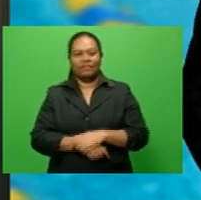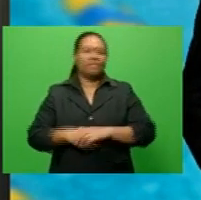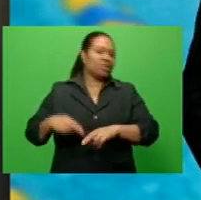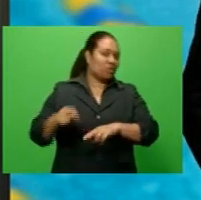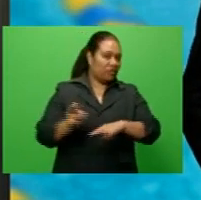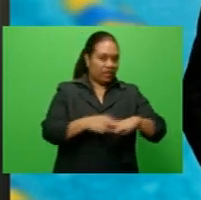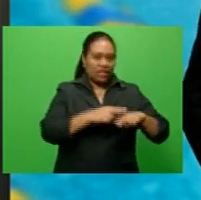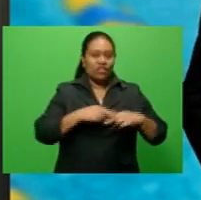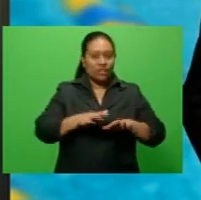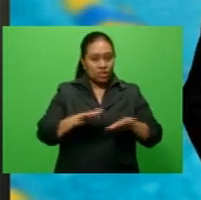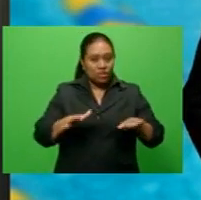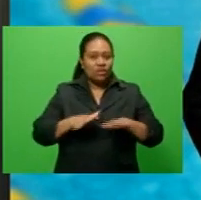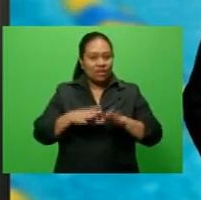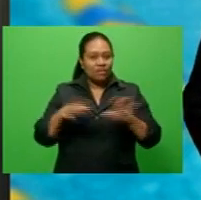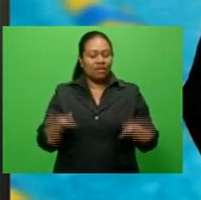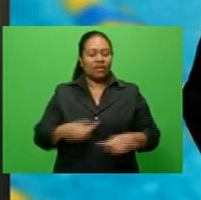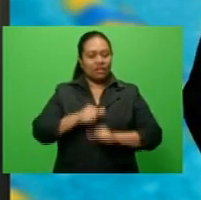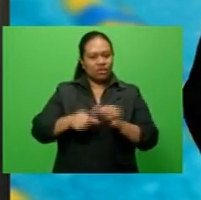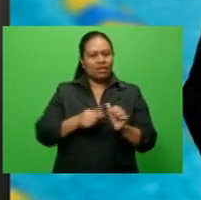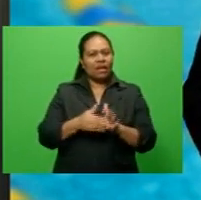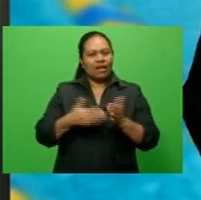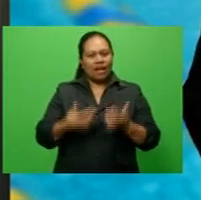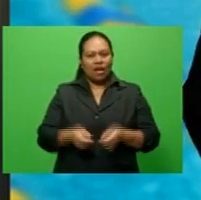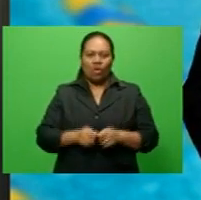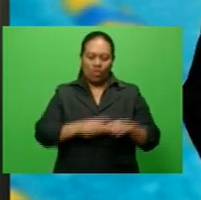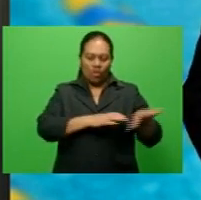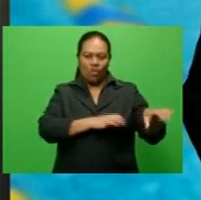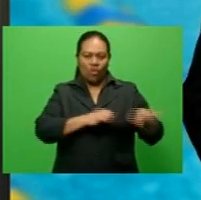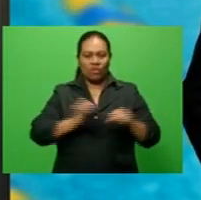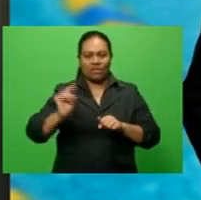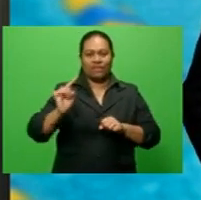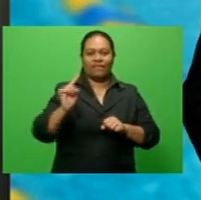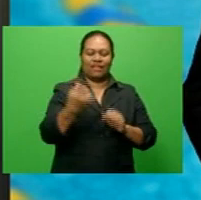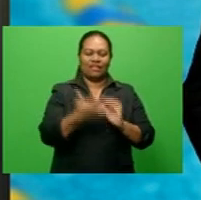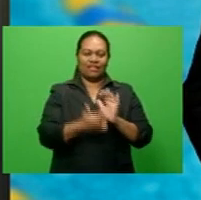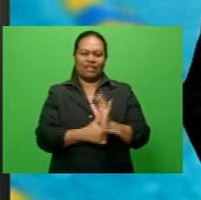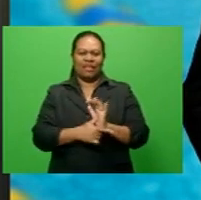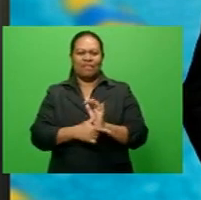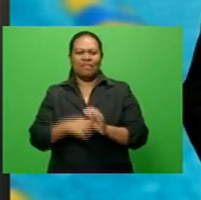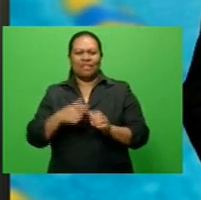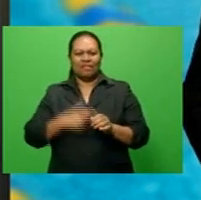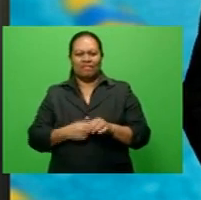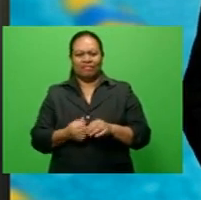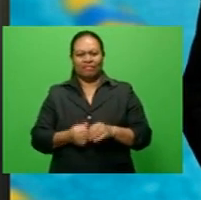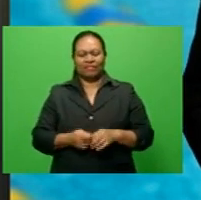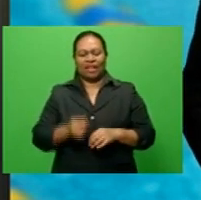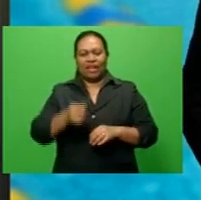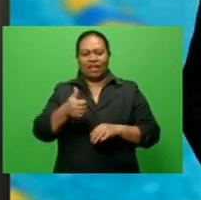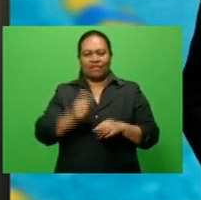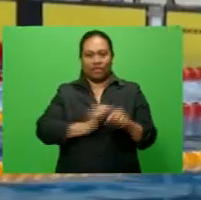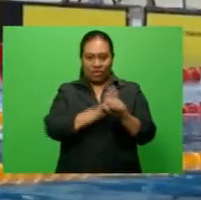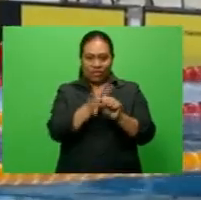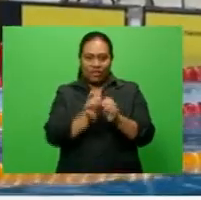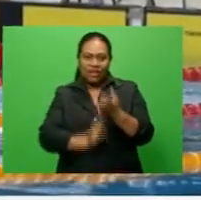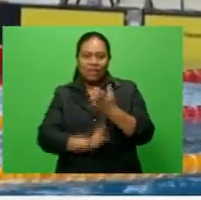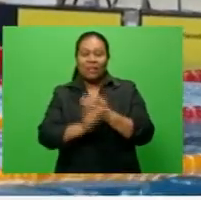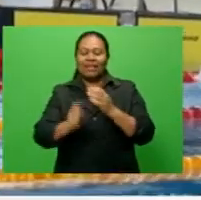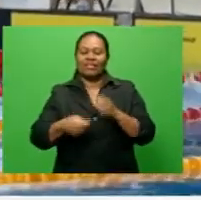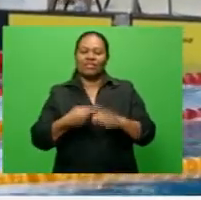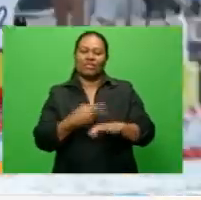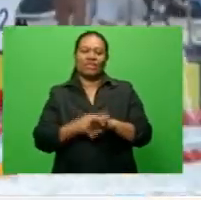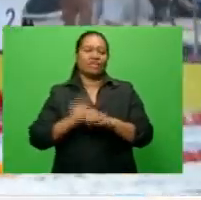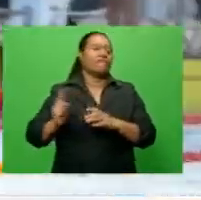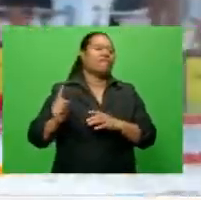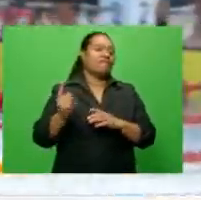Swimming Association will host its first official competition since the onset of COVID-19 next week. They'll begin with their